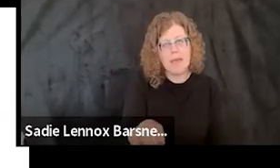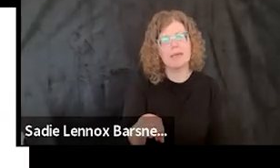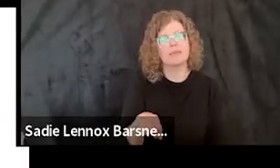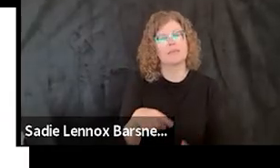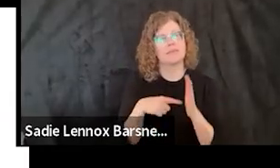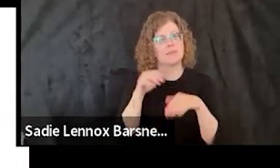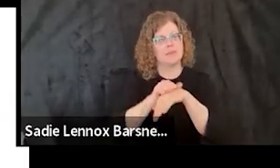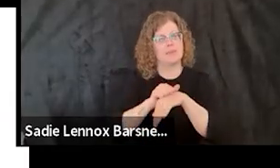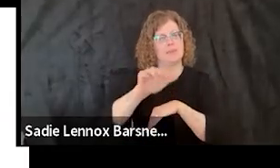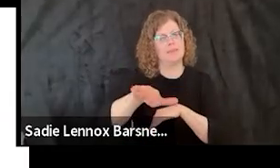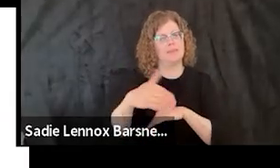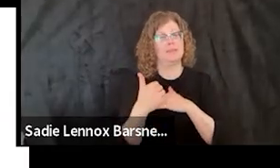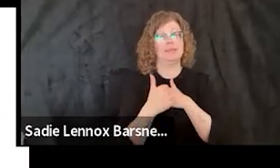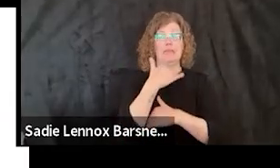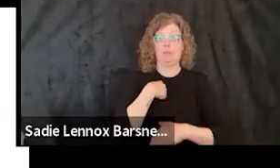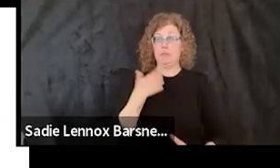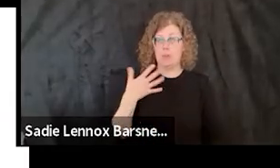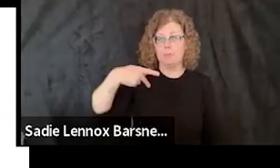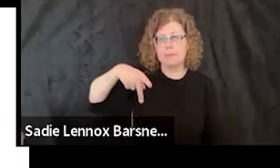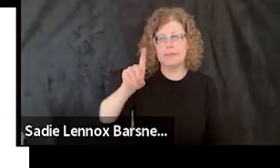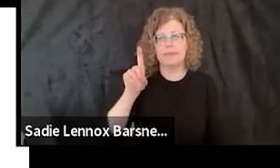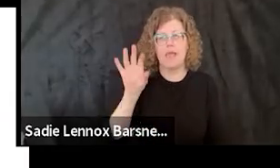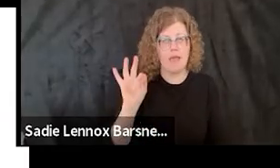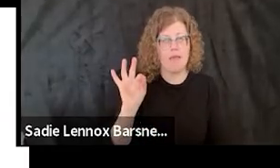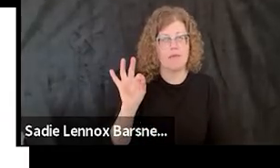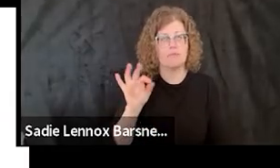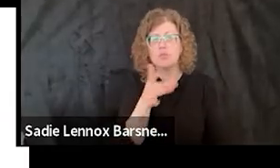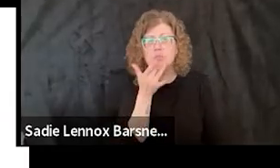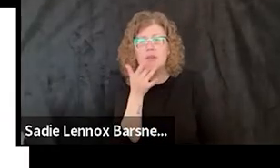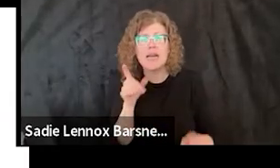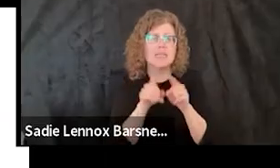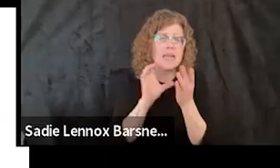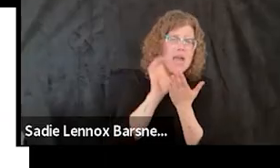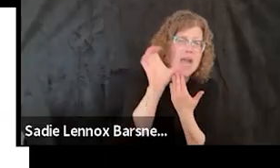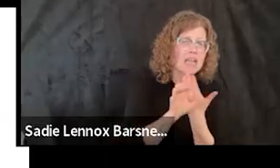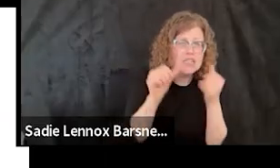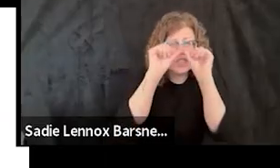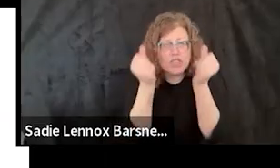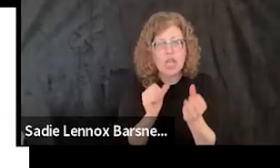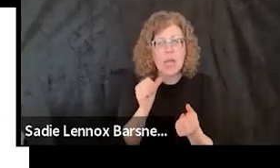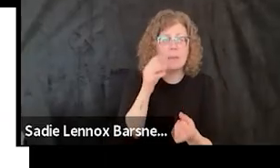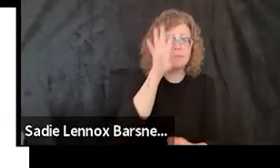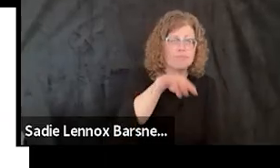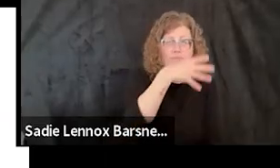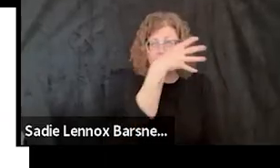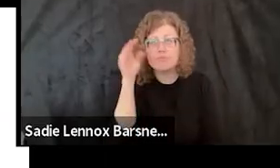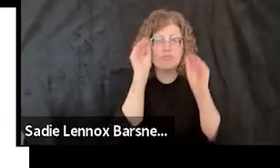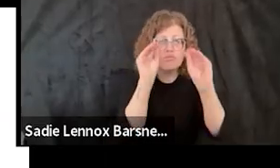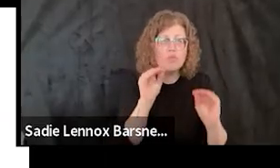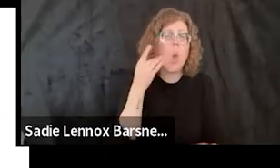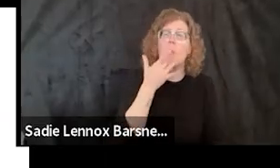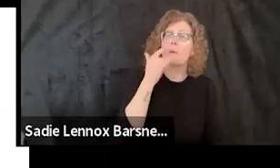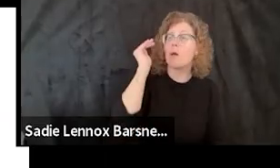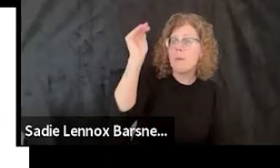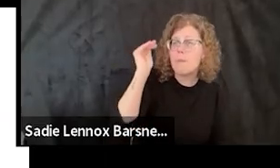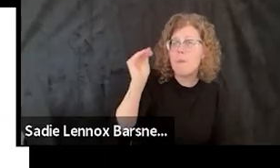Depending on your project, it might make sense to use a calendar format or a date-listed format. For example, a list of